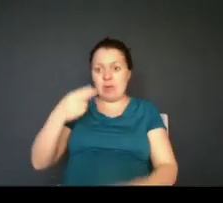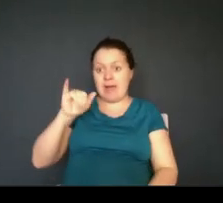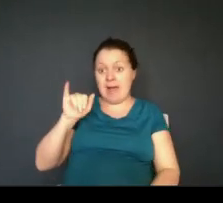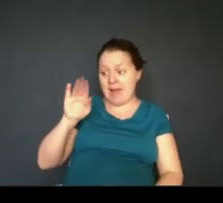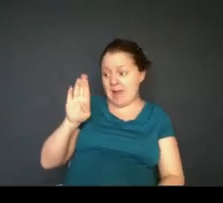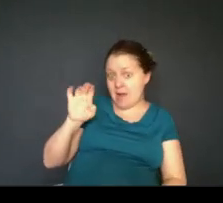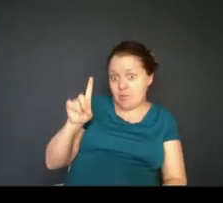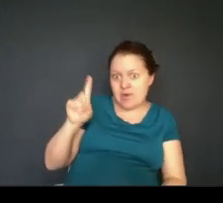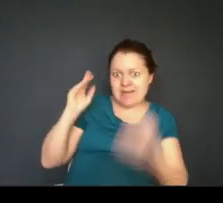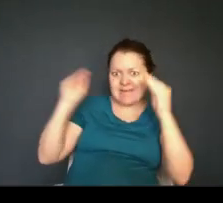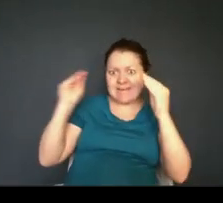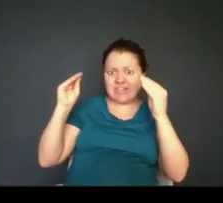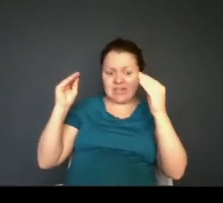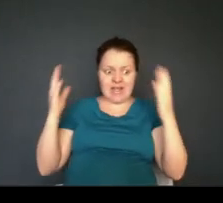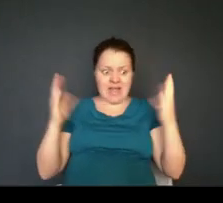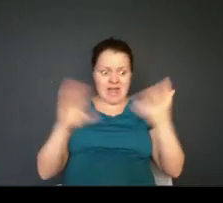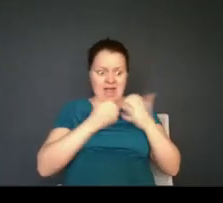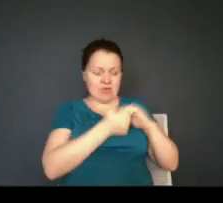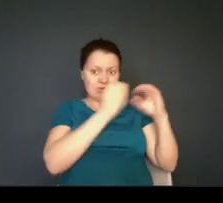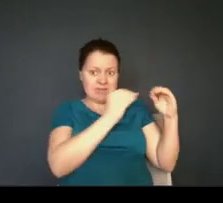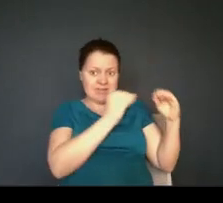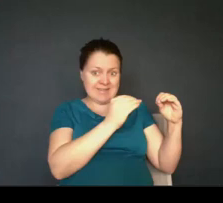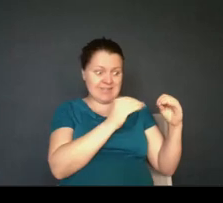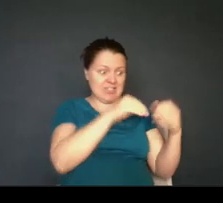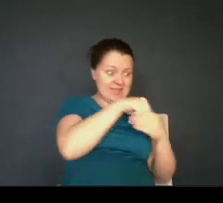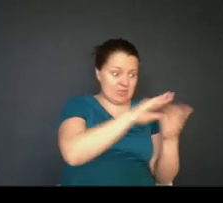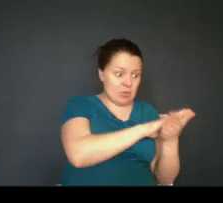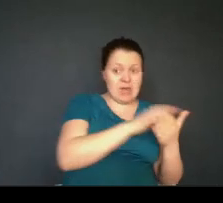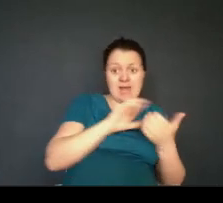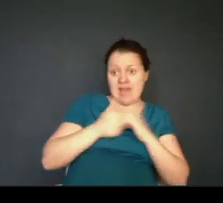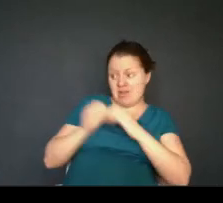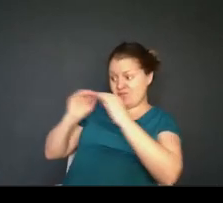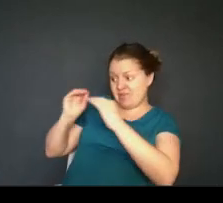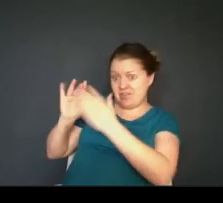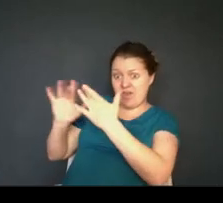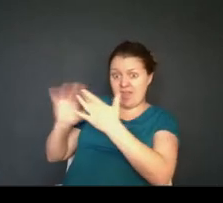through everything that you need to learn during your time with me. That's my dragon.